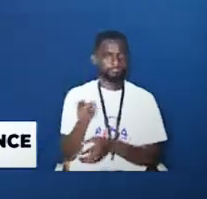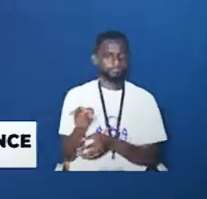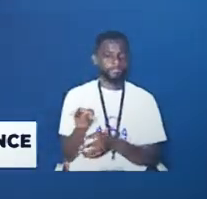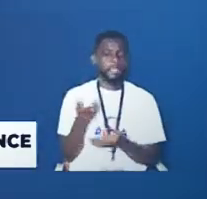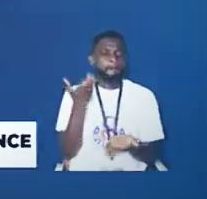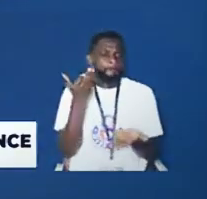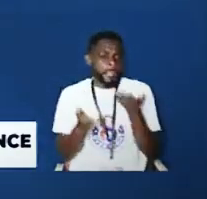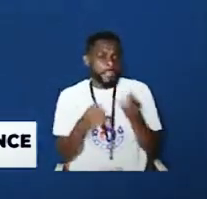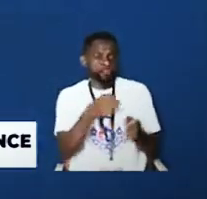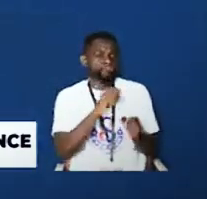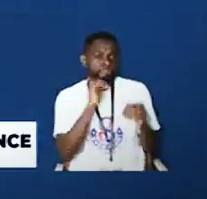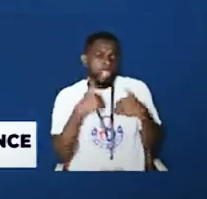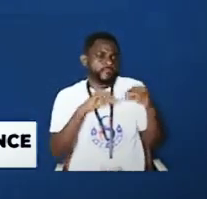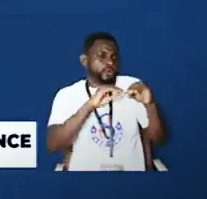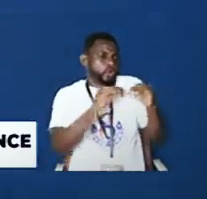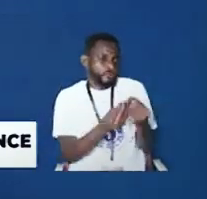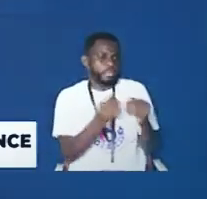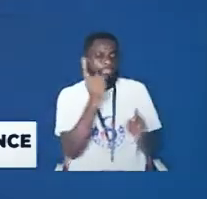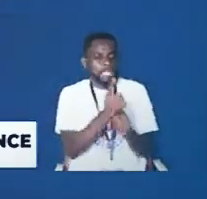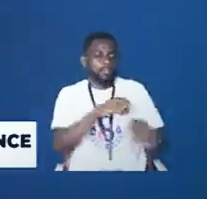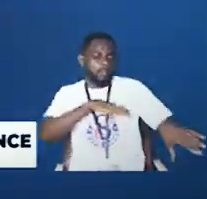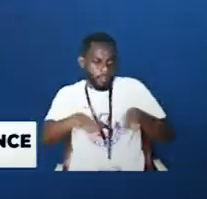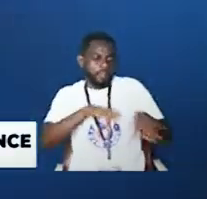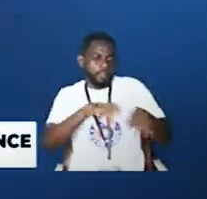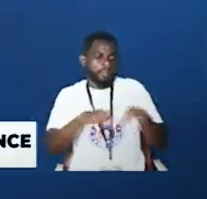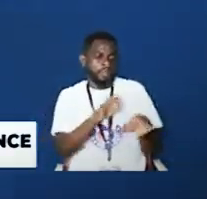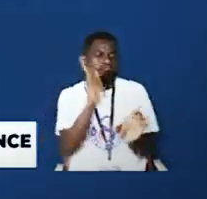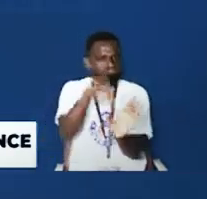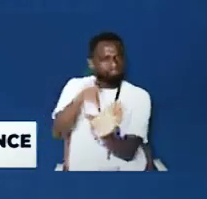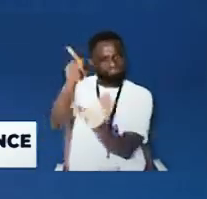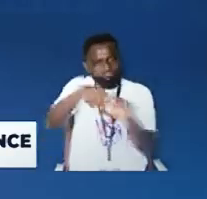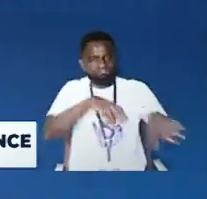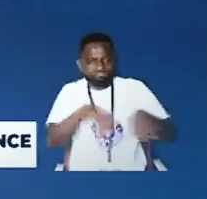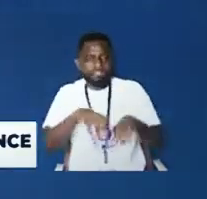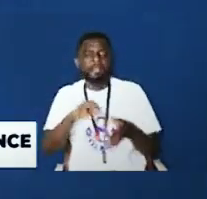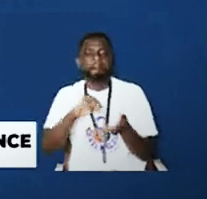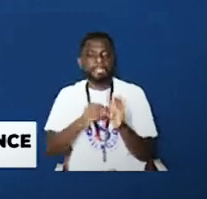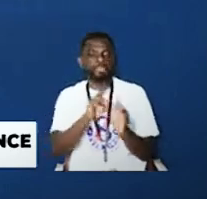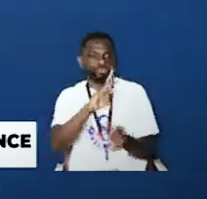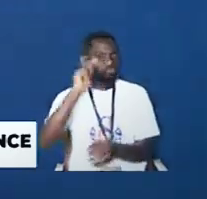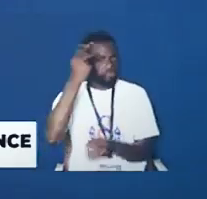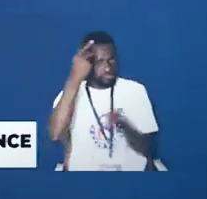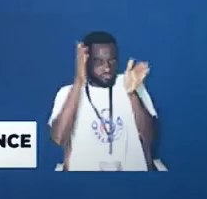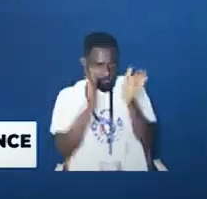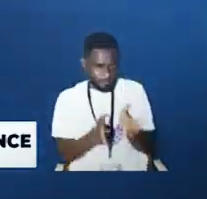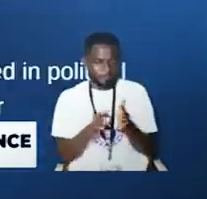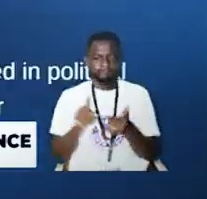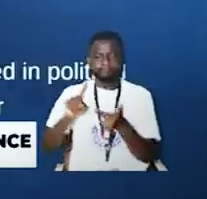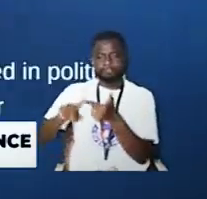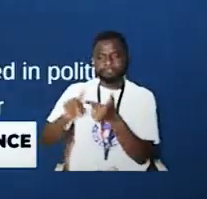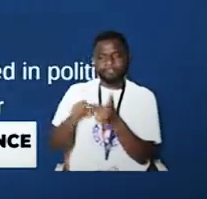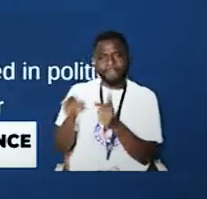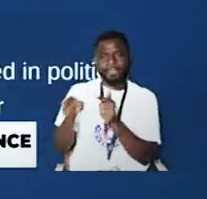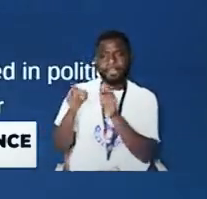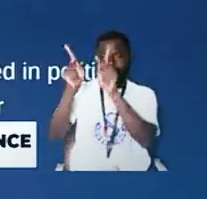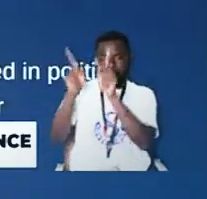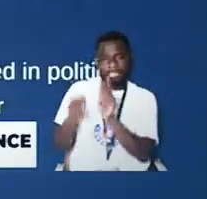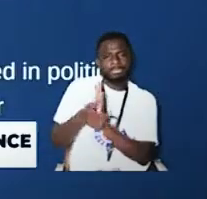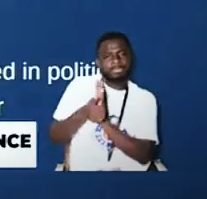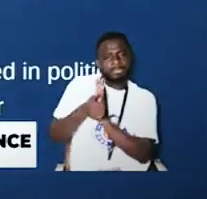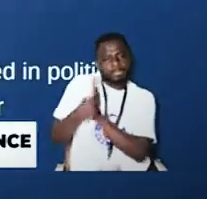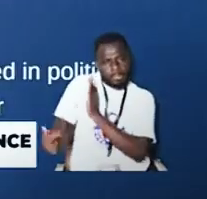holding office, but you are just active in it. You are also a politician. A person skilled in